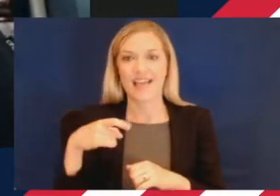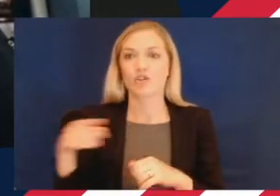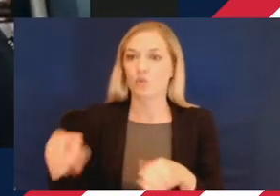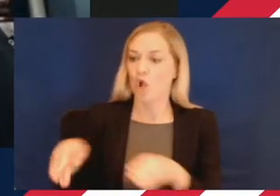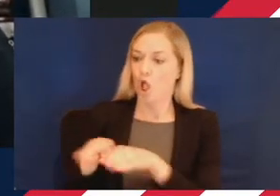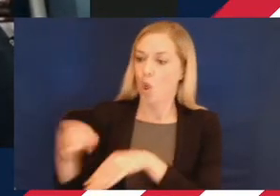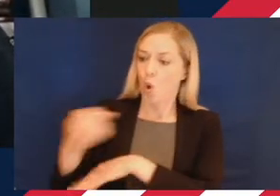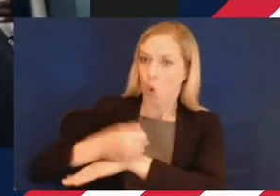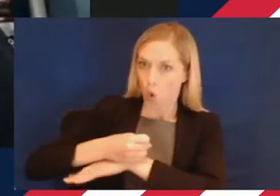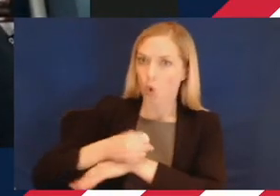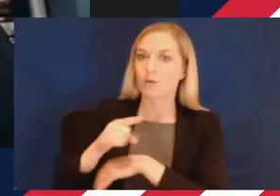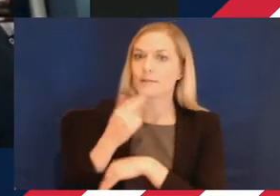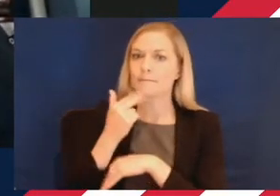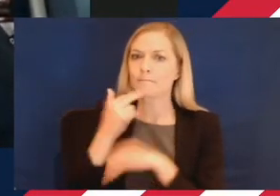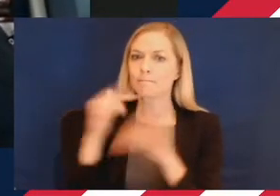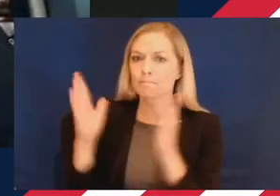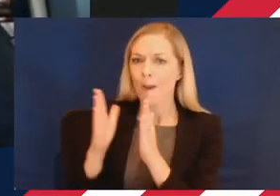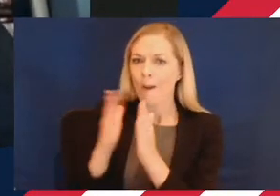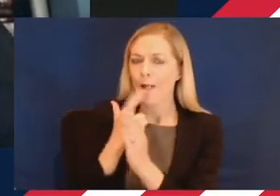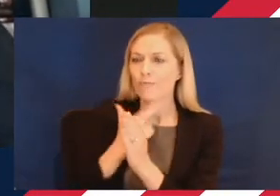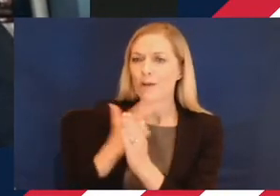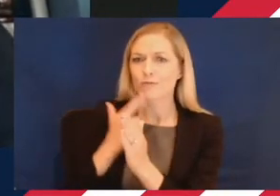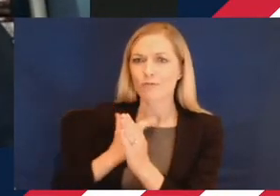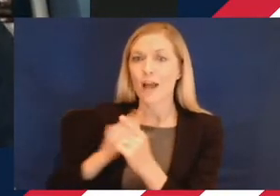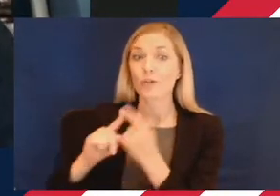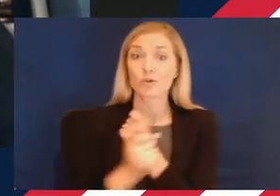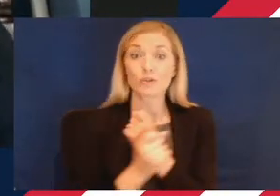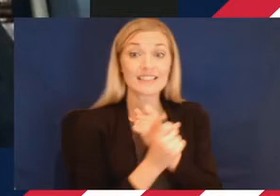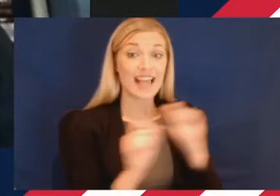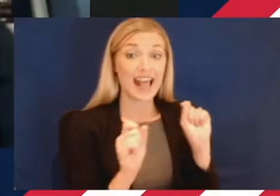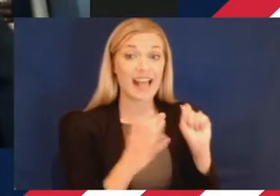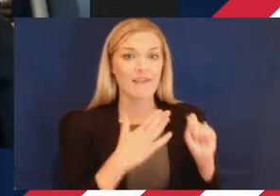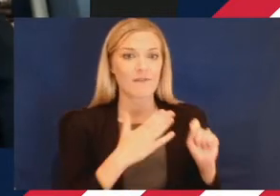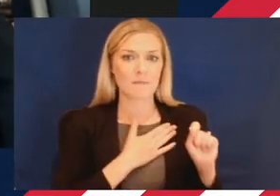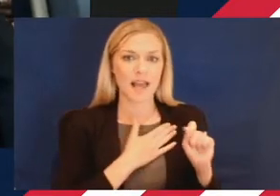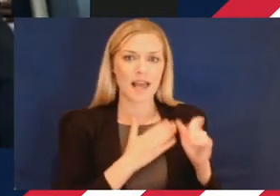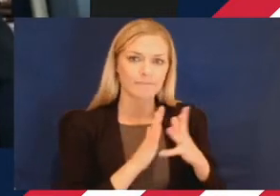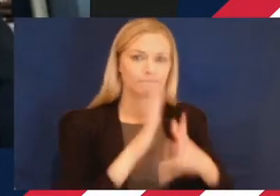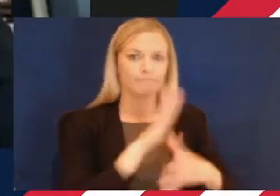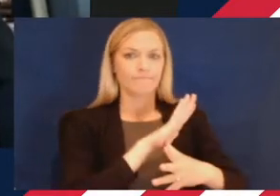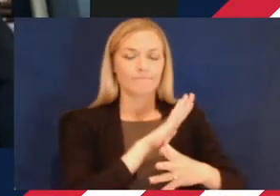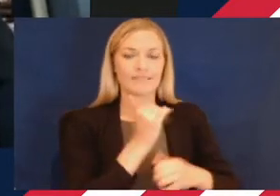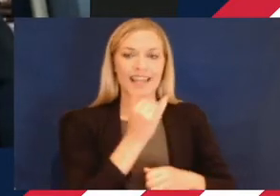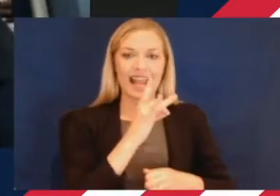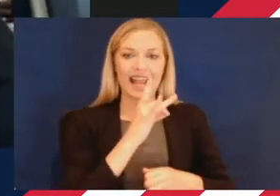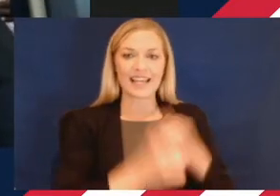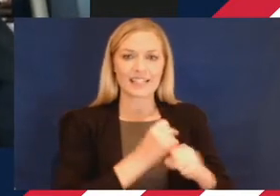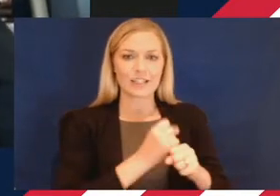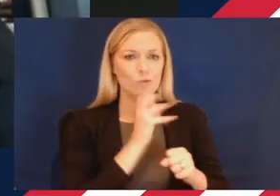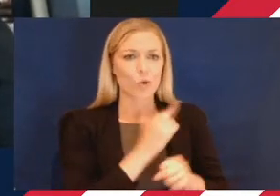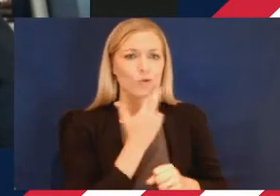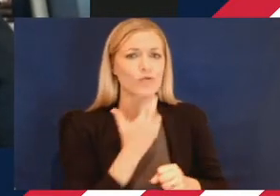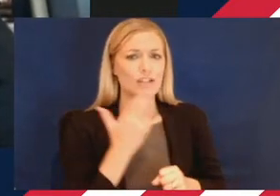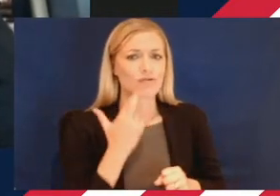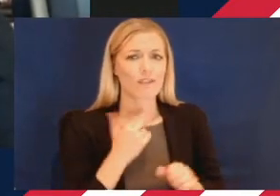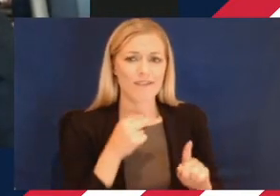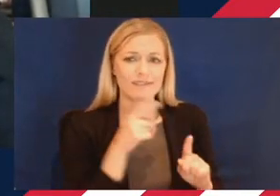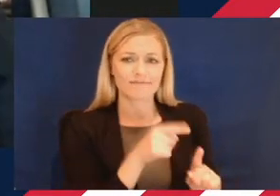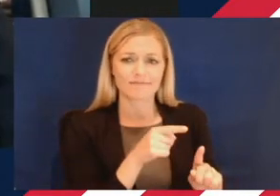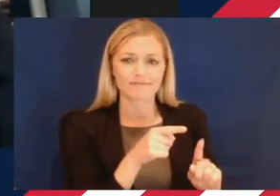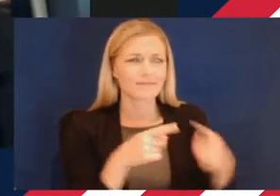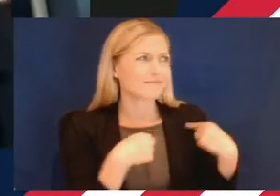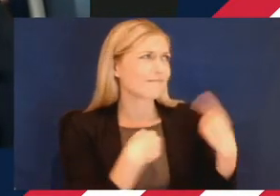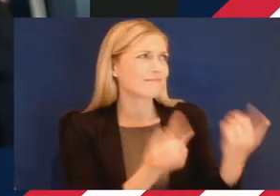flagship 18-year-old restaurant, Barrio Cafe. It was thriving for 18 years. It's been a